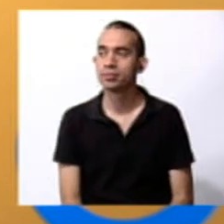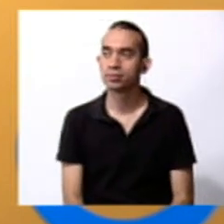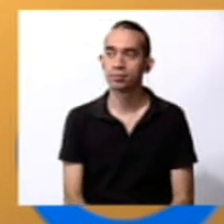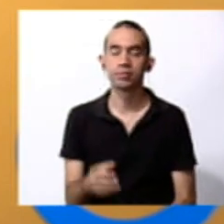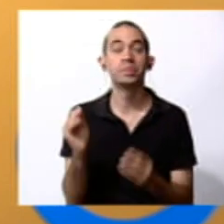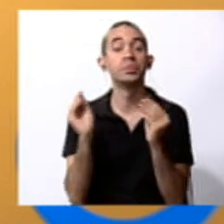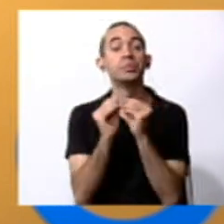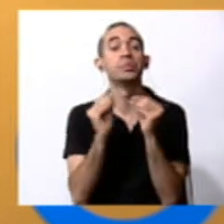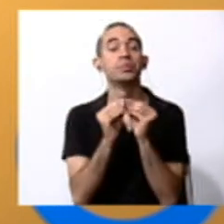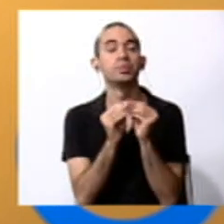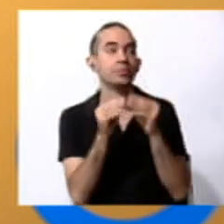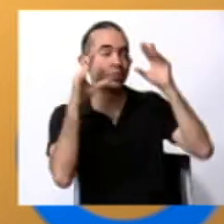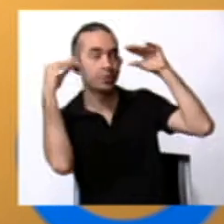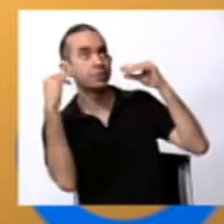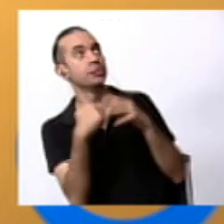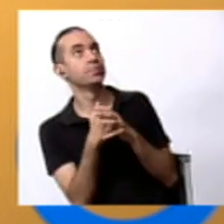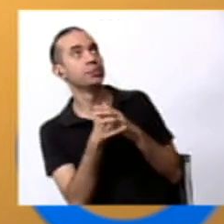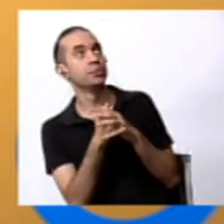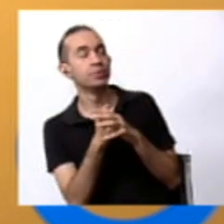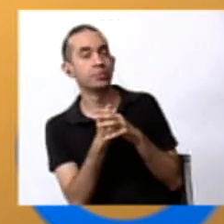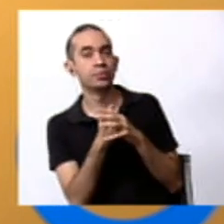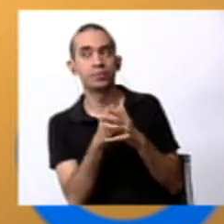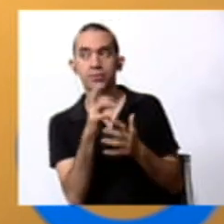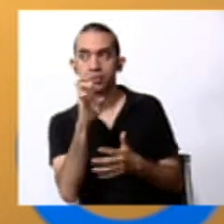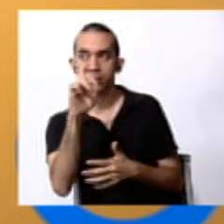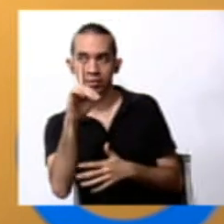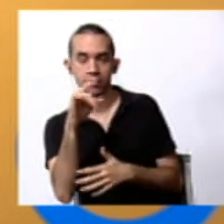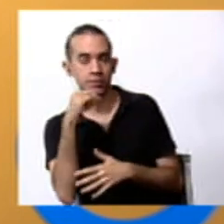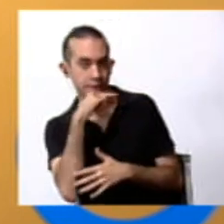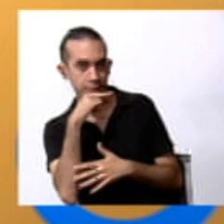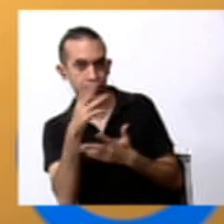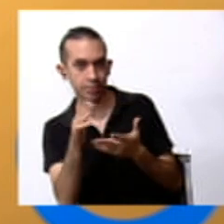what else? Rabbit. Yes.